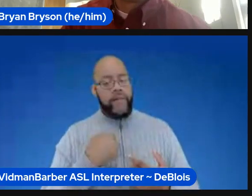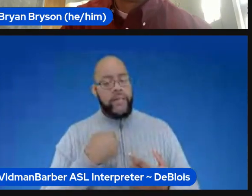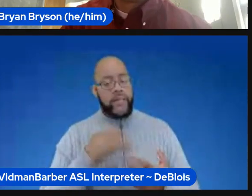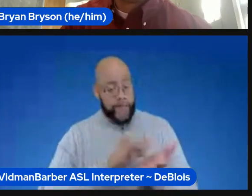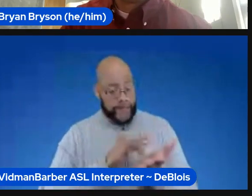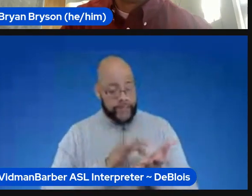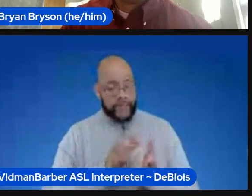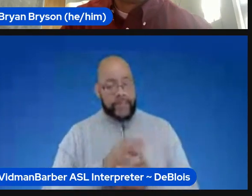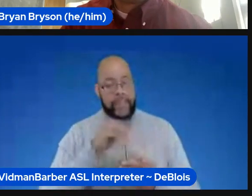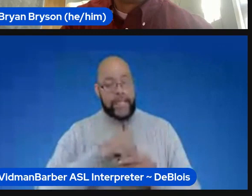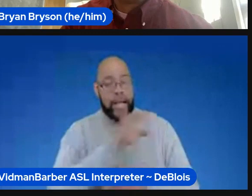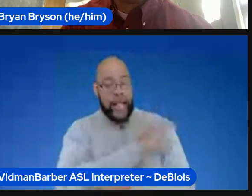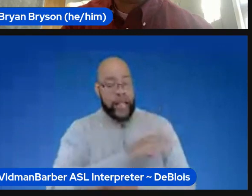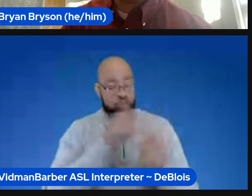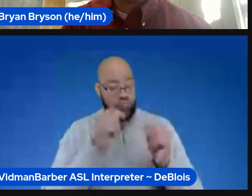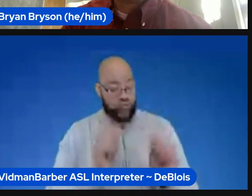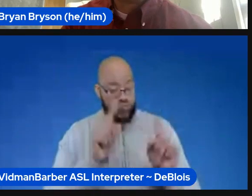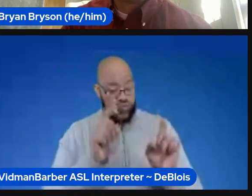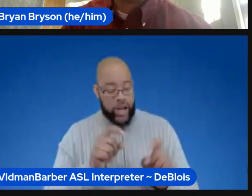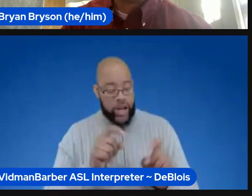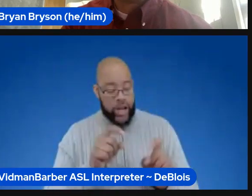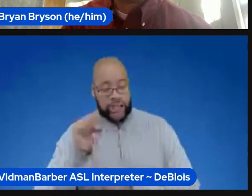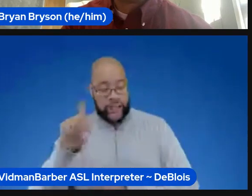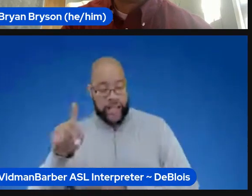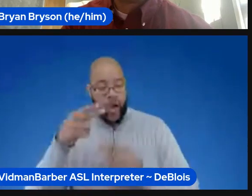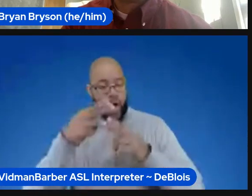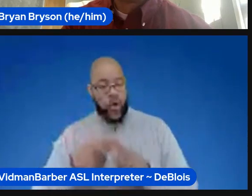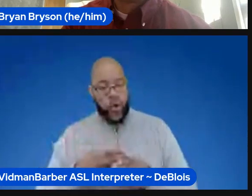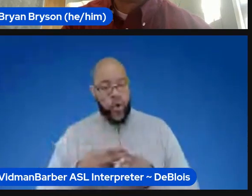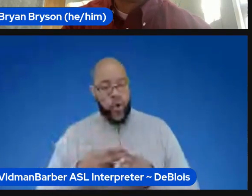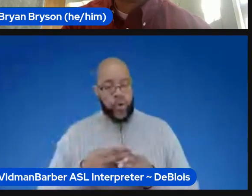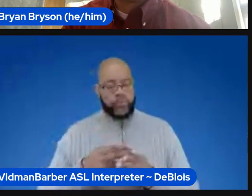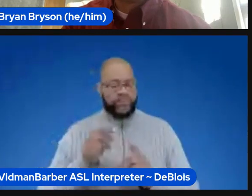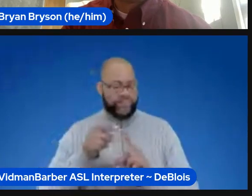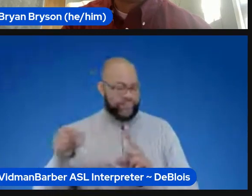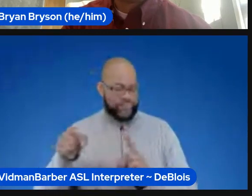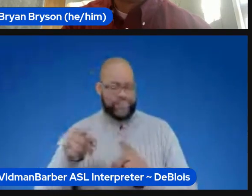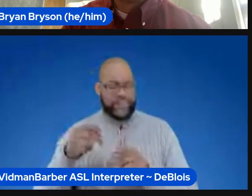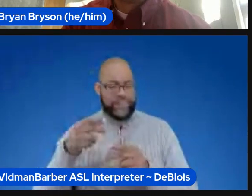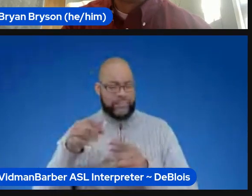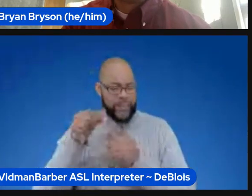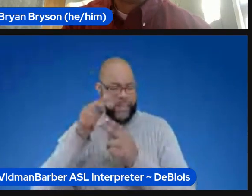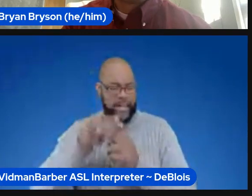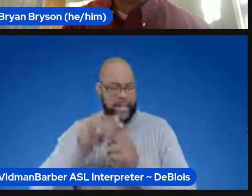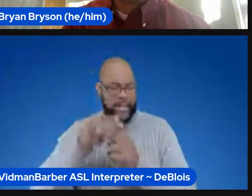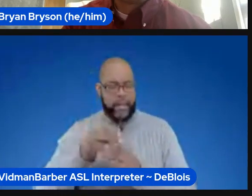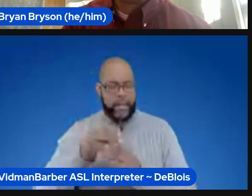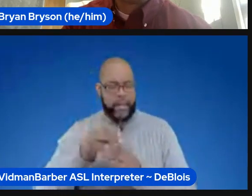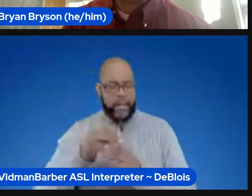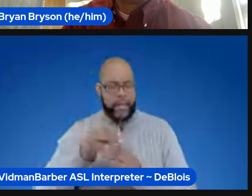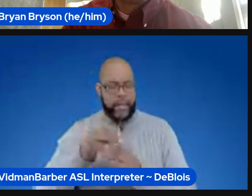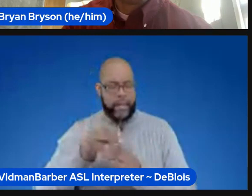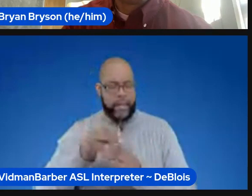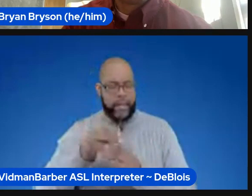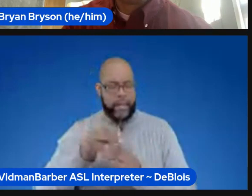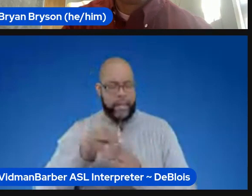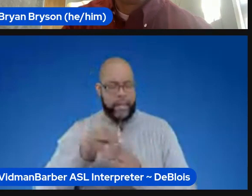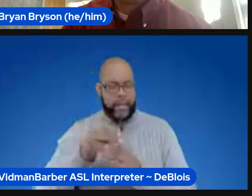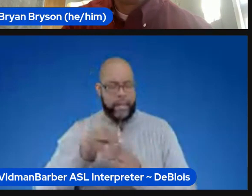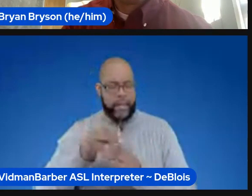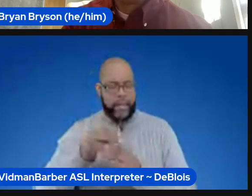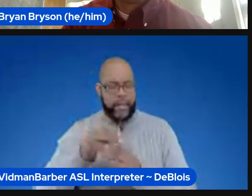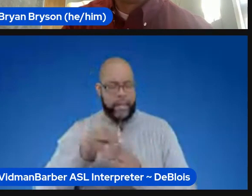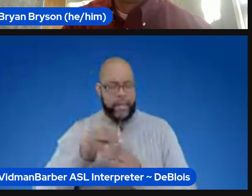clinical trial at the moment at GSK called bepirovirsen. And we were able to look at the phase 3 trial